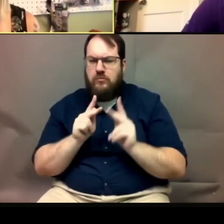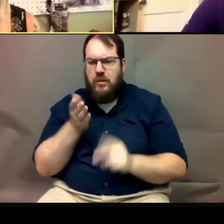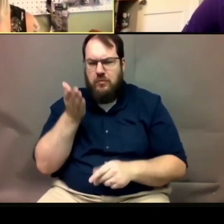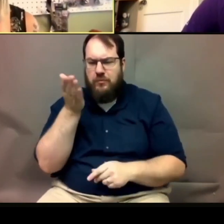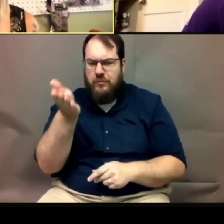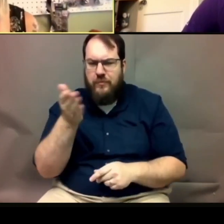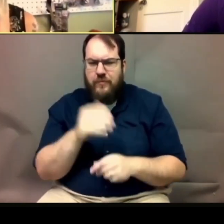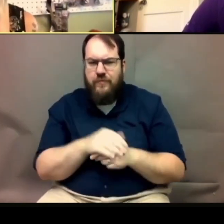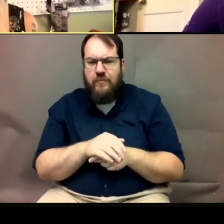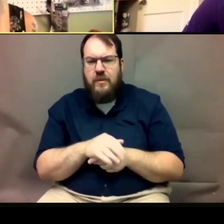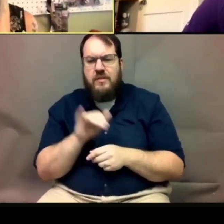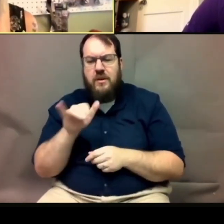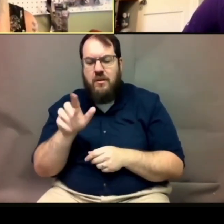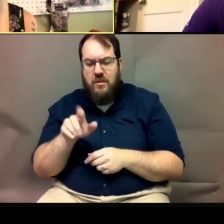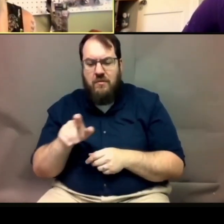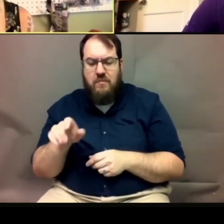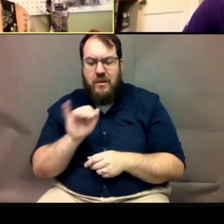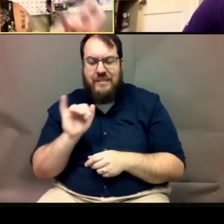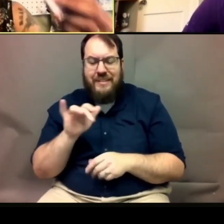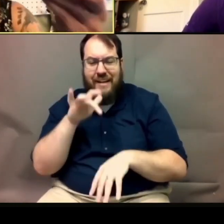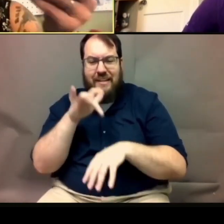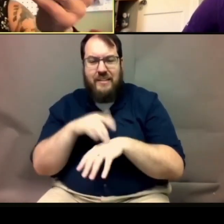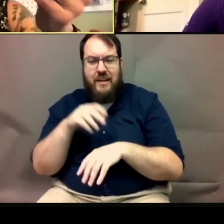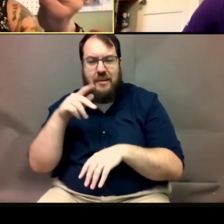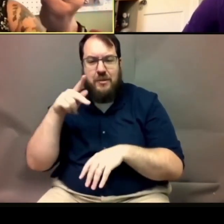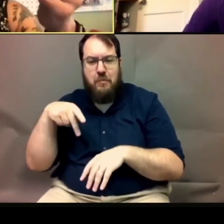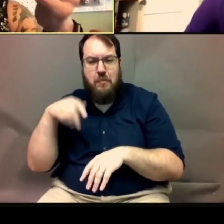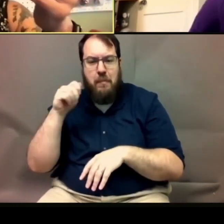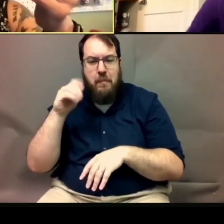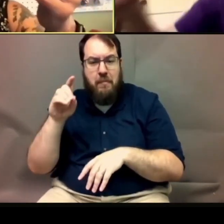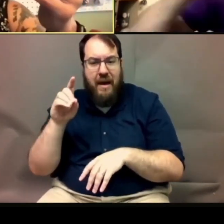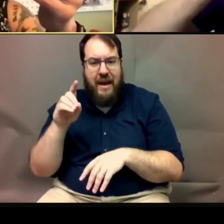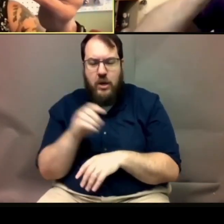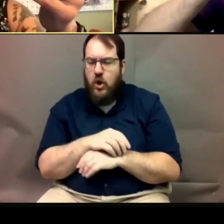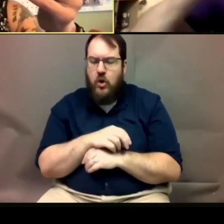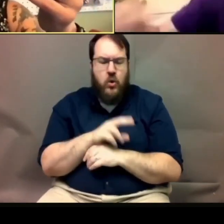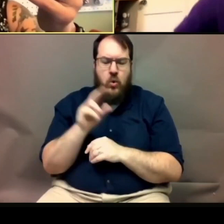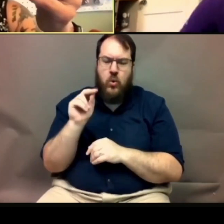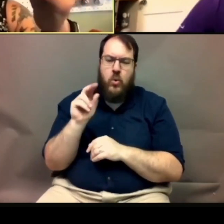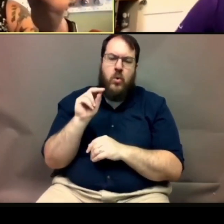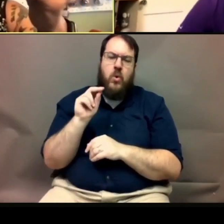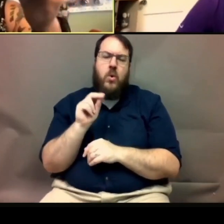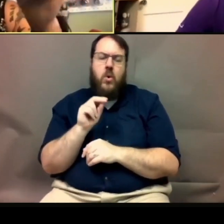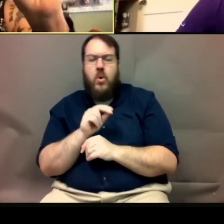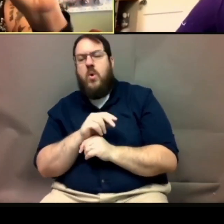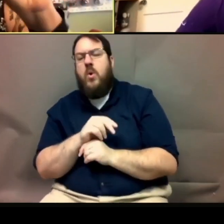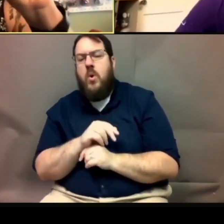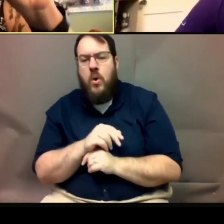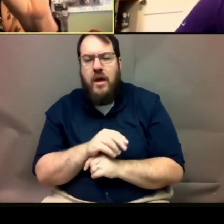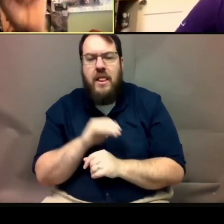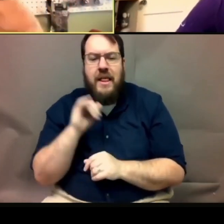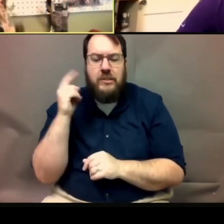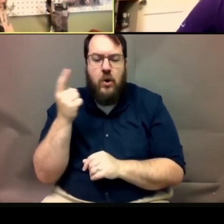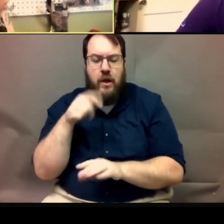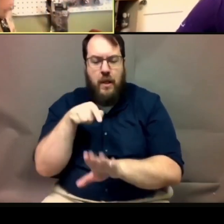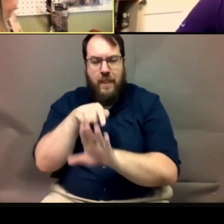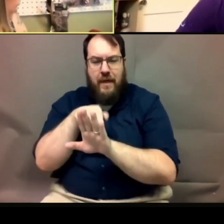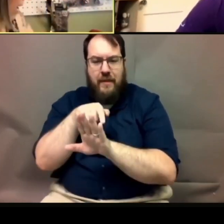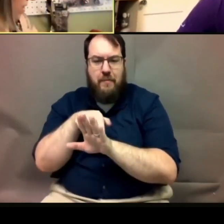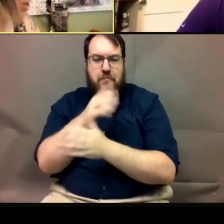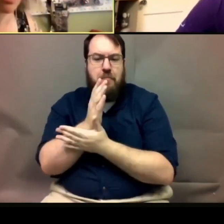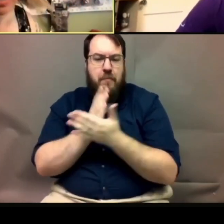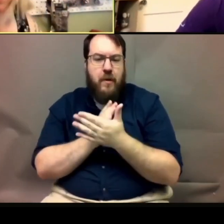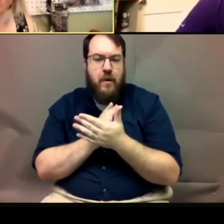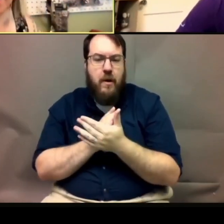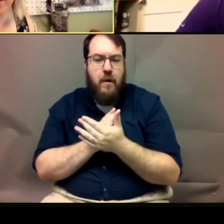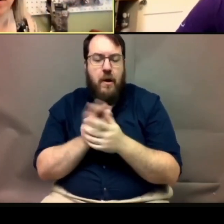the mouse control like a touchpad? So it's not like a touchpad in the sense that it's only on the back header unless you